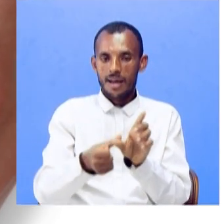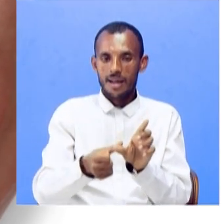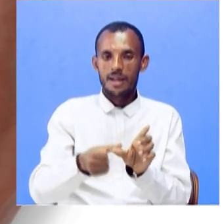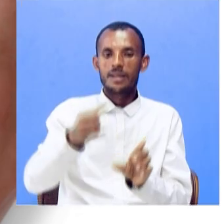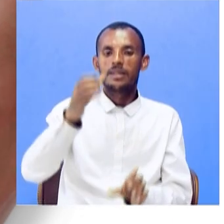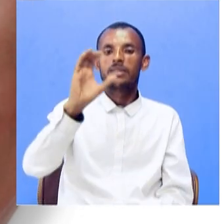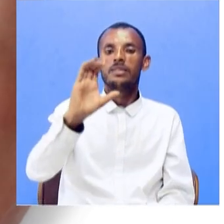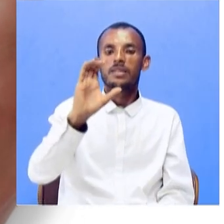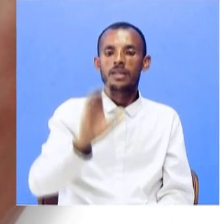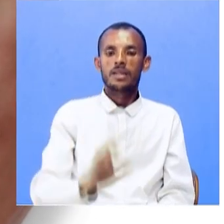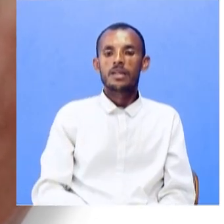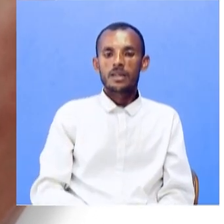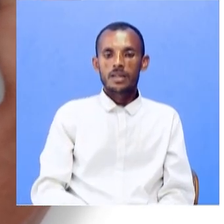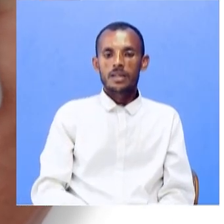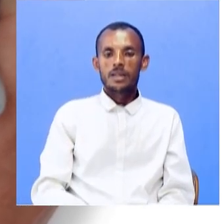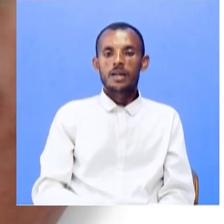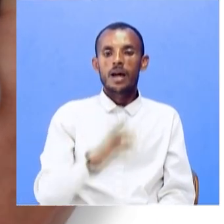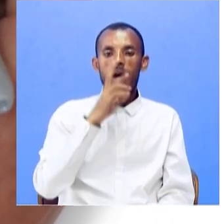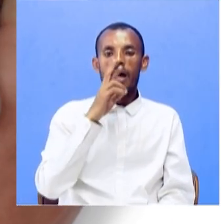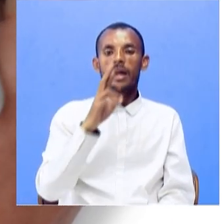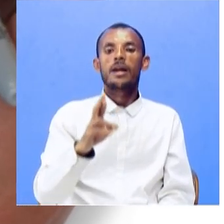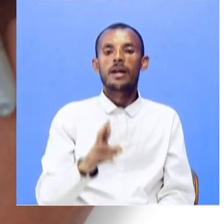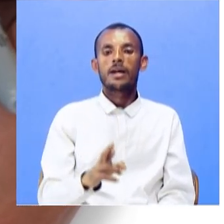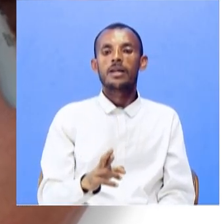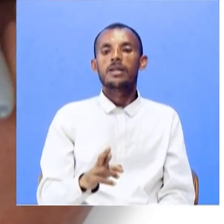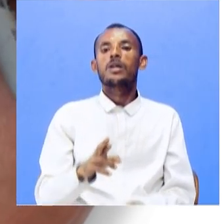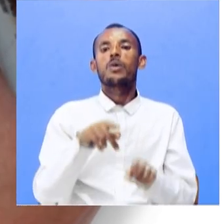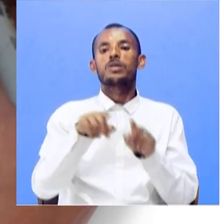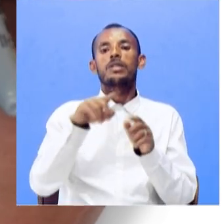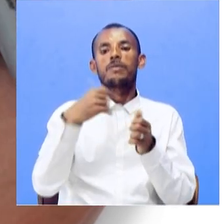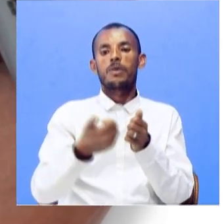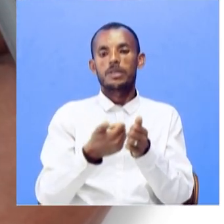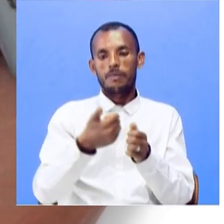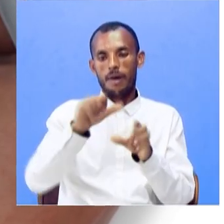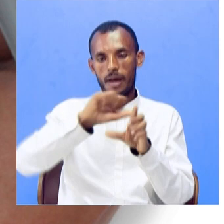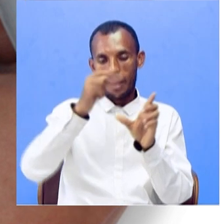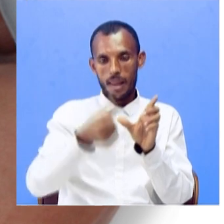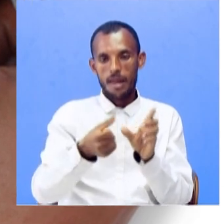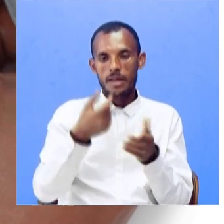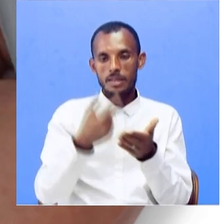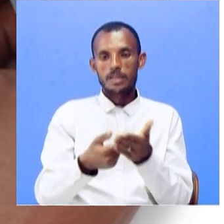angle C are consecutive angles of this